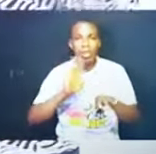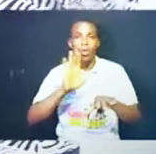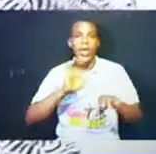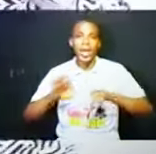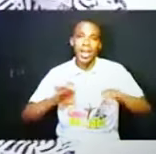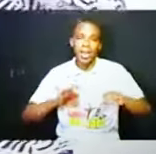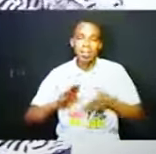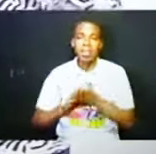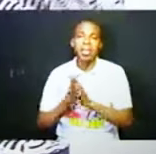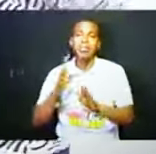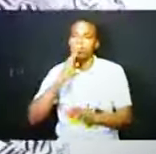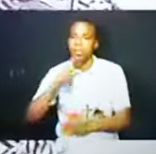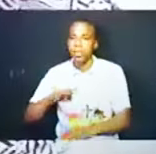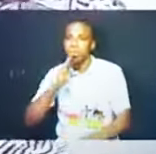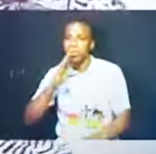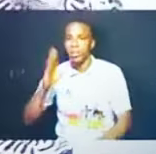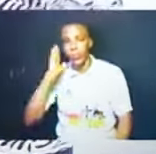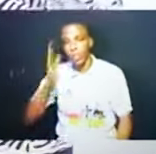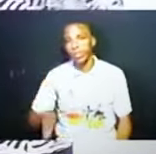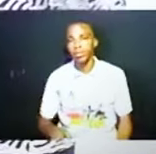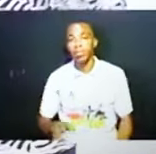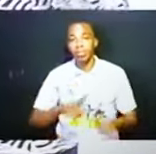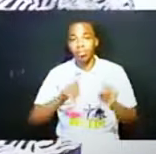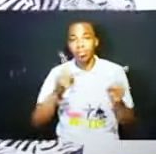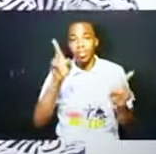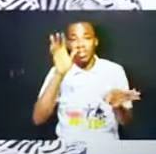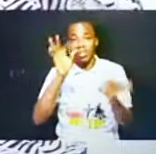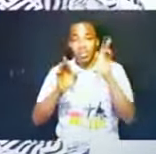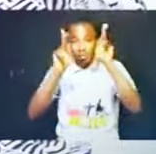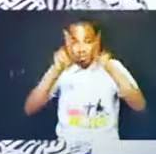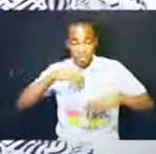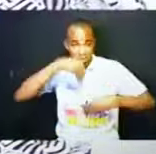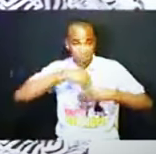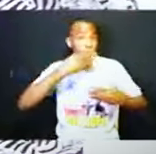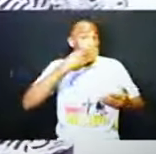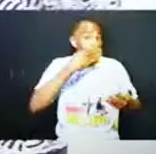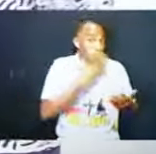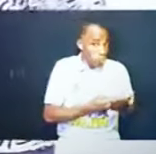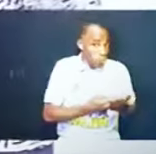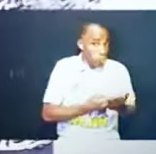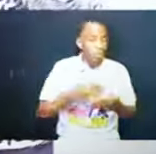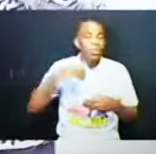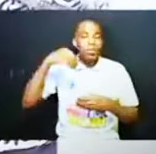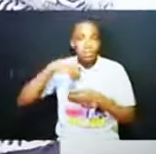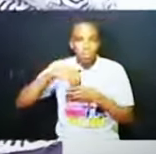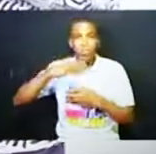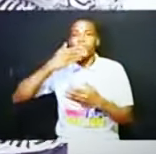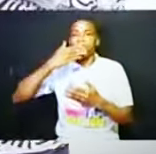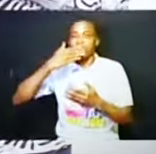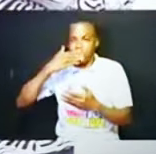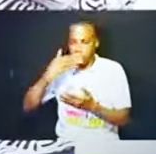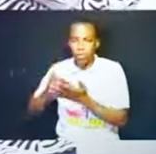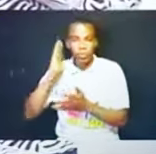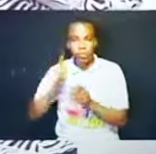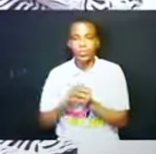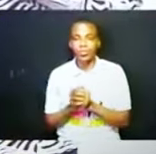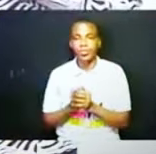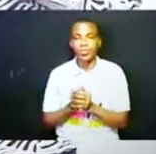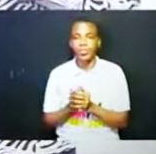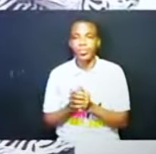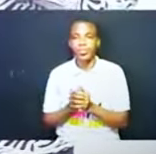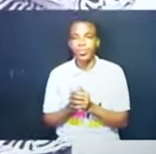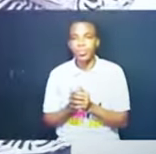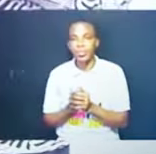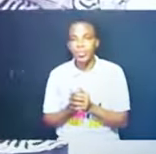aka ensempa enti se dua no eye dua bone a ebeka ensemboni. For the mouth speaks what the heart